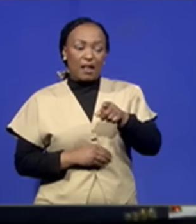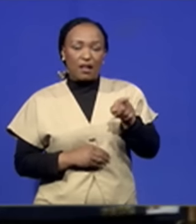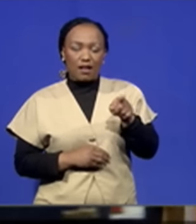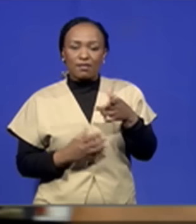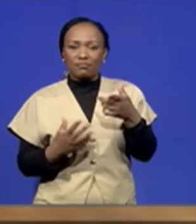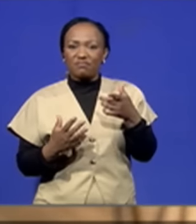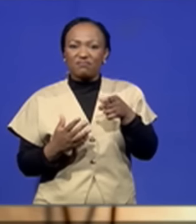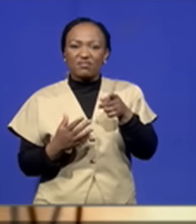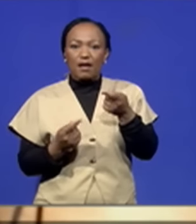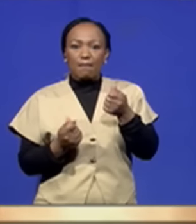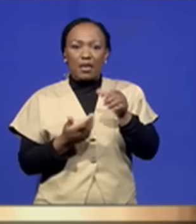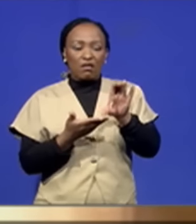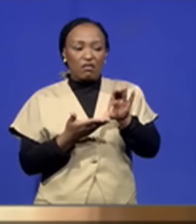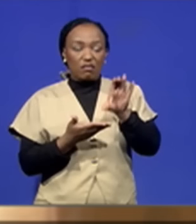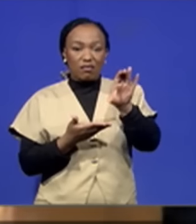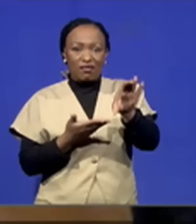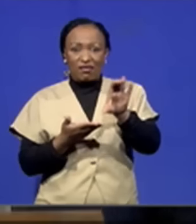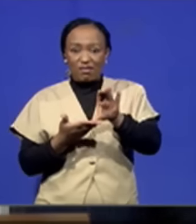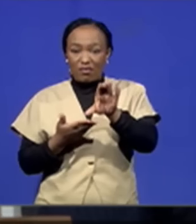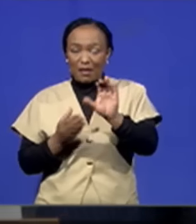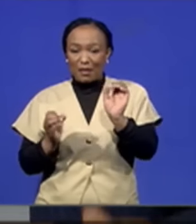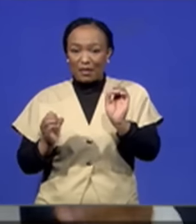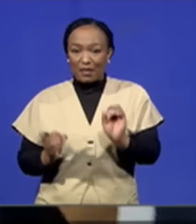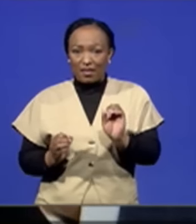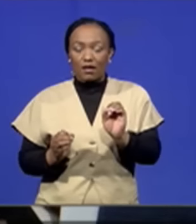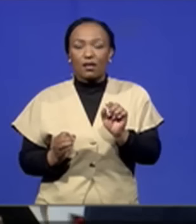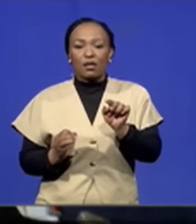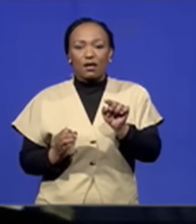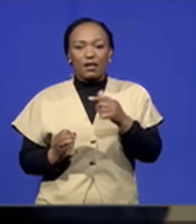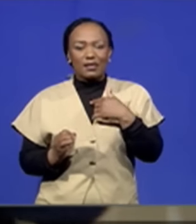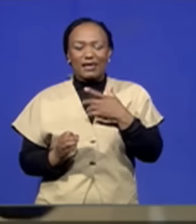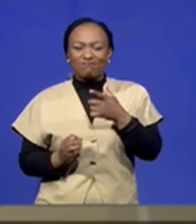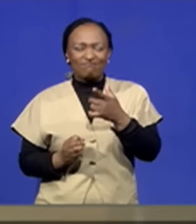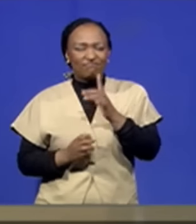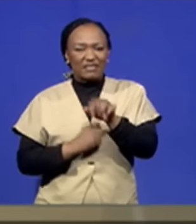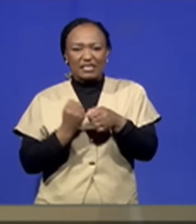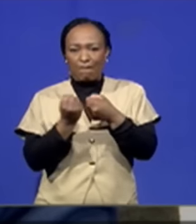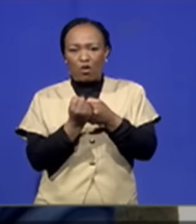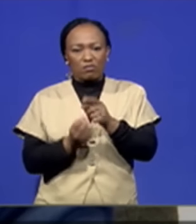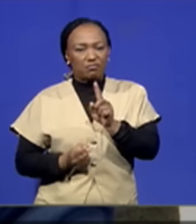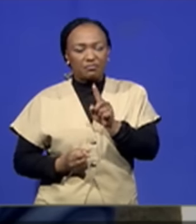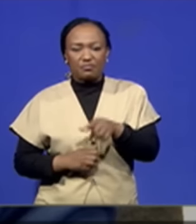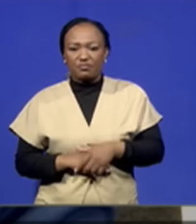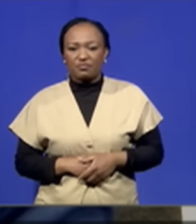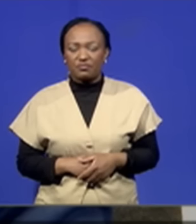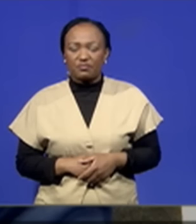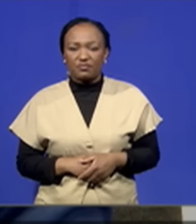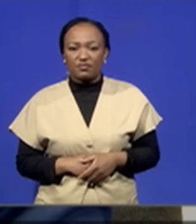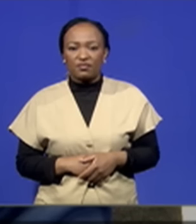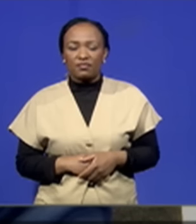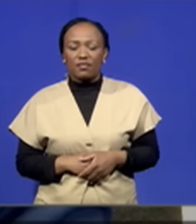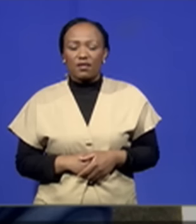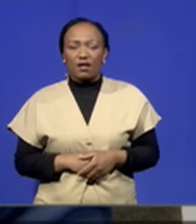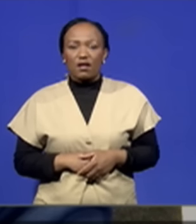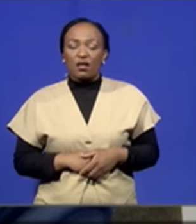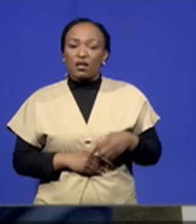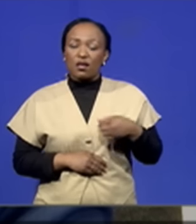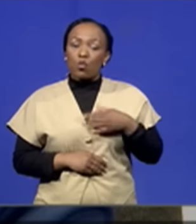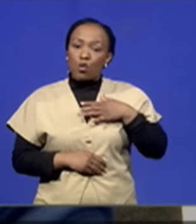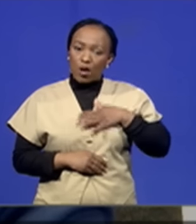kabo e sa rebolelweng matlole mme ke sengwe se a leng kgatlhanong naso. We want to urge our